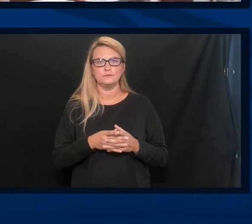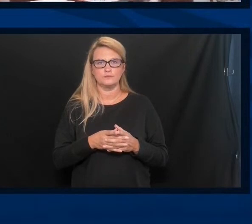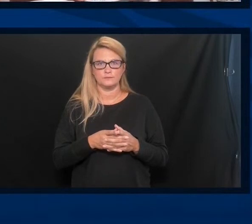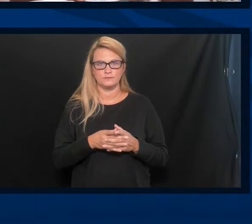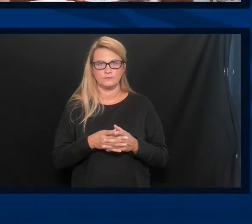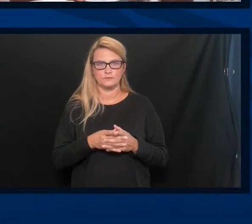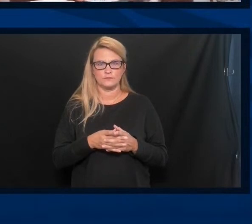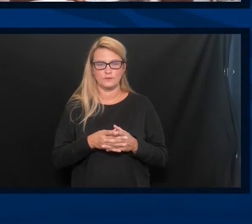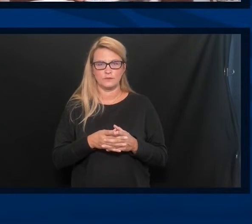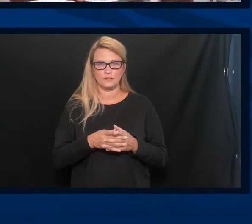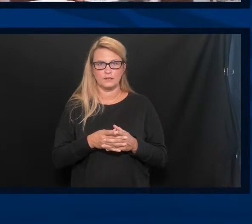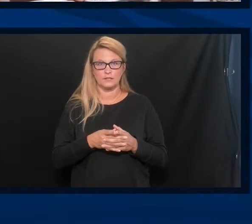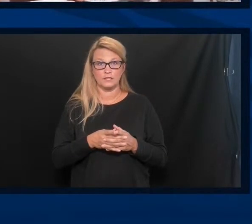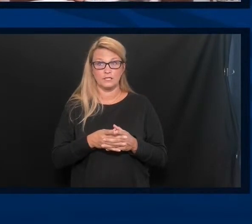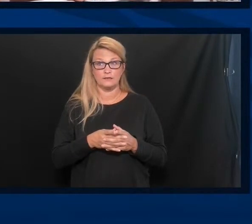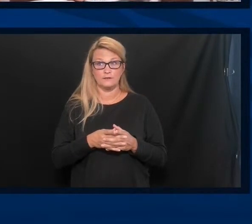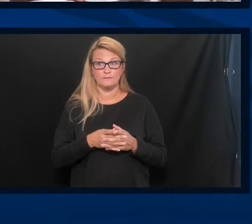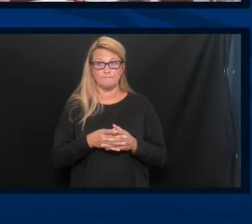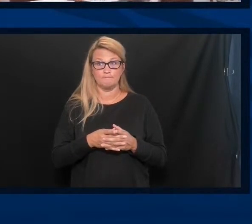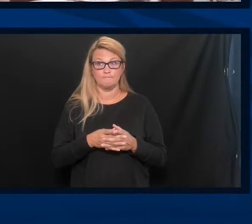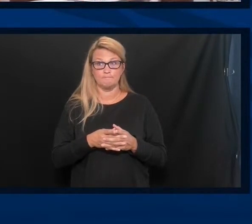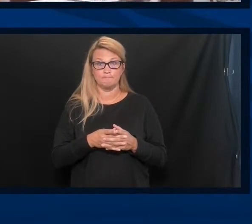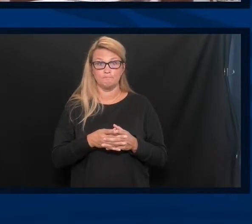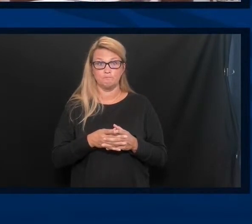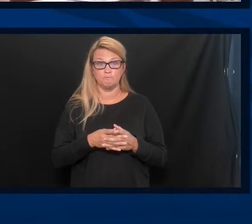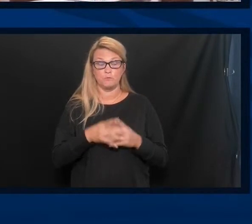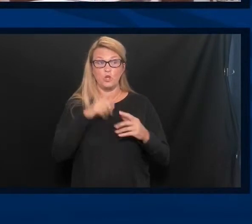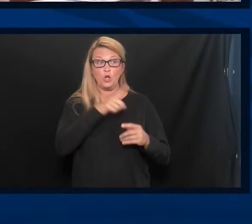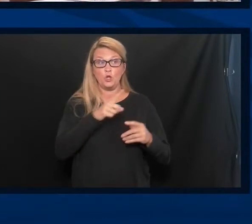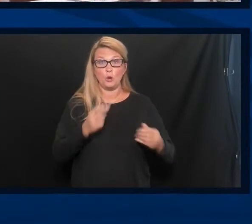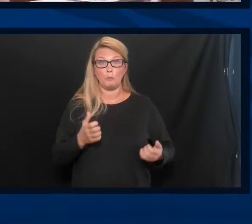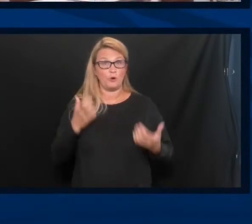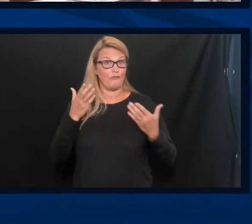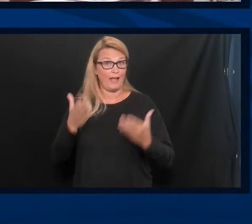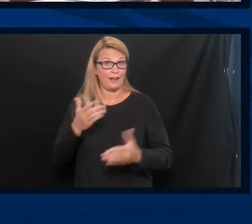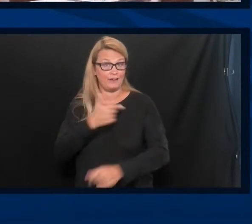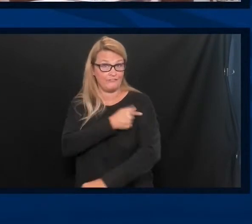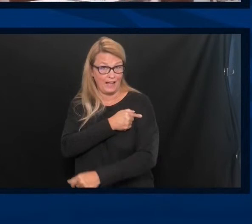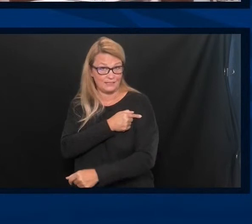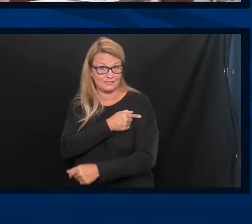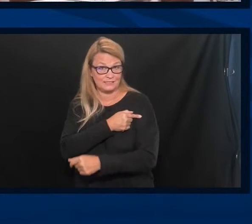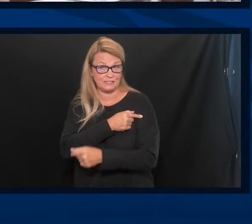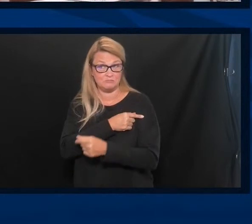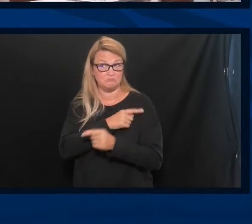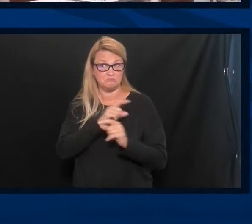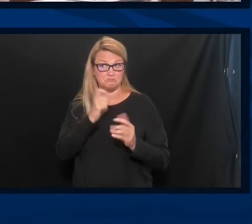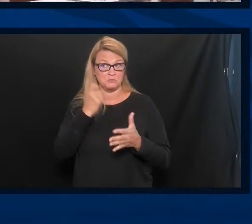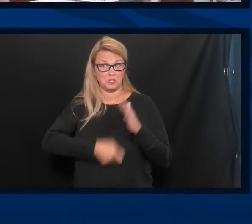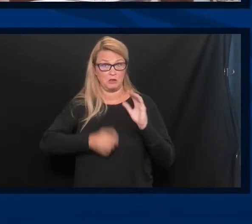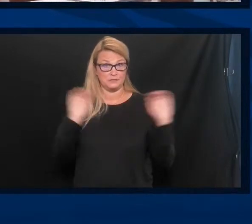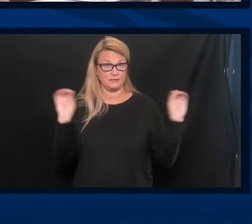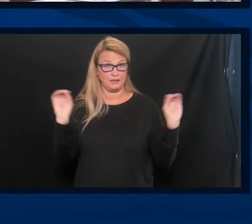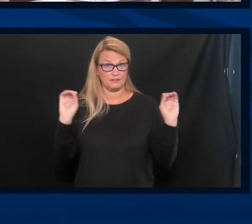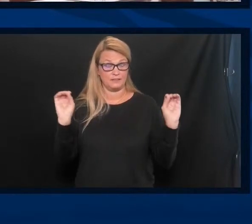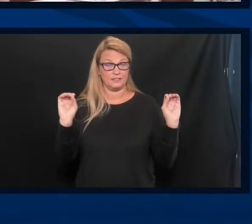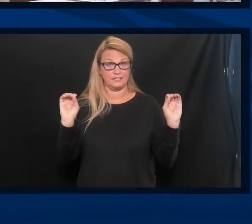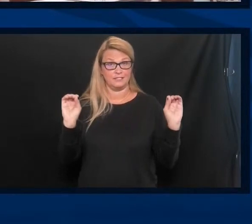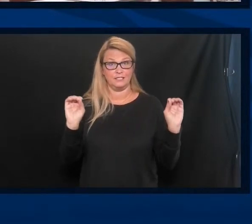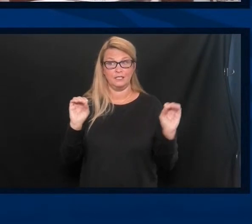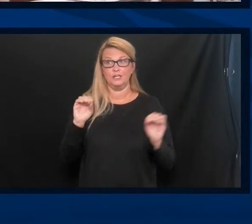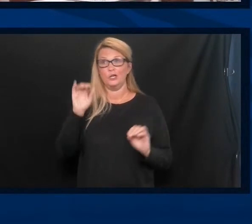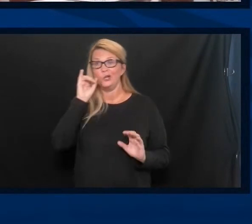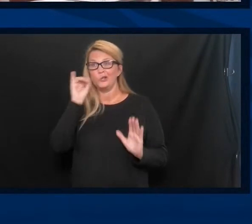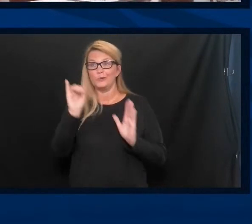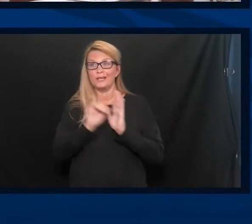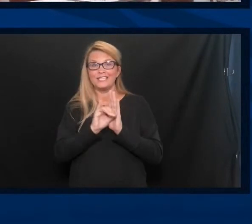Basically, you're selling vaccine for no cost. And the sales process has always been you identify